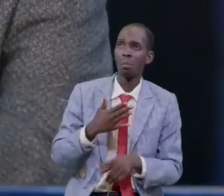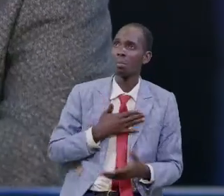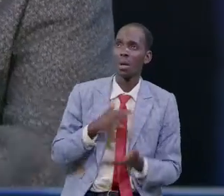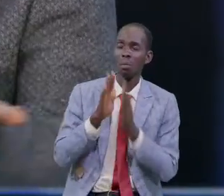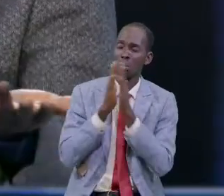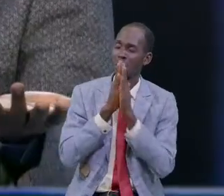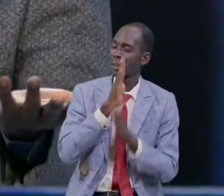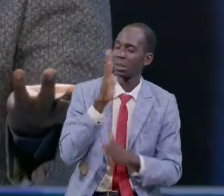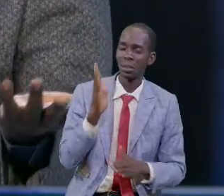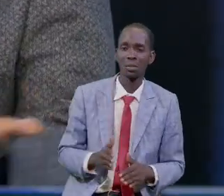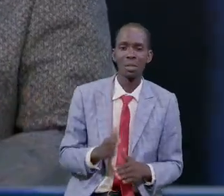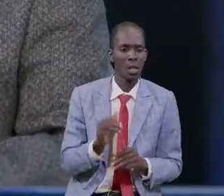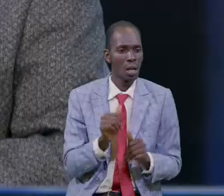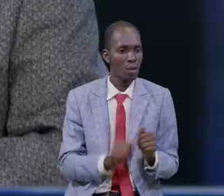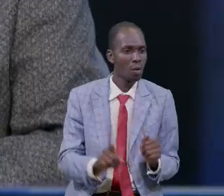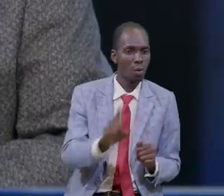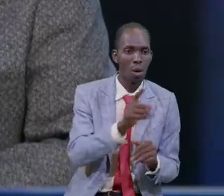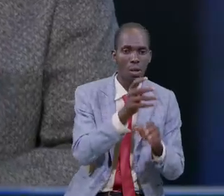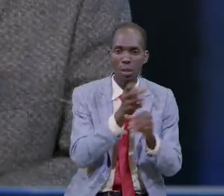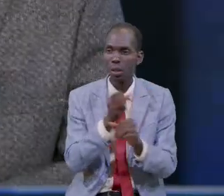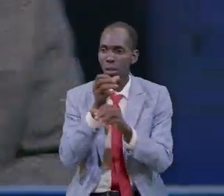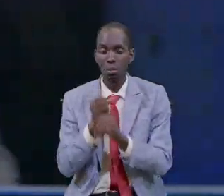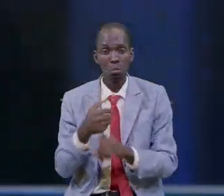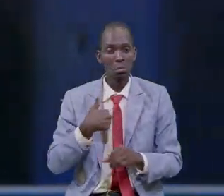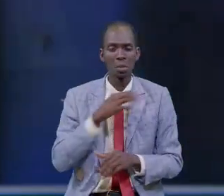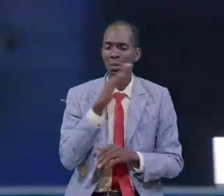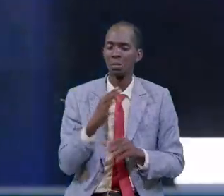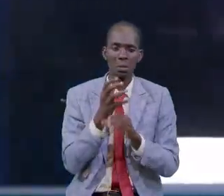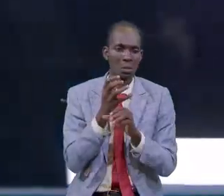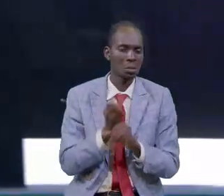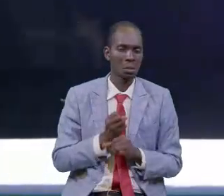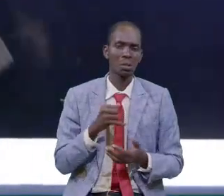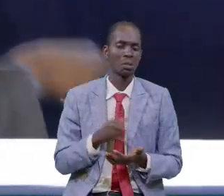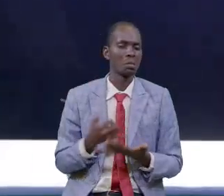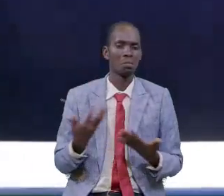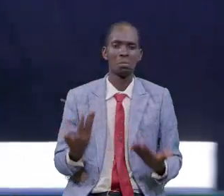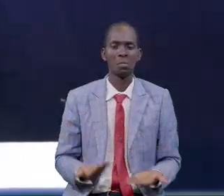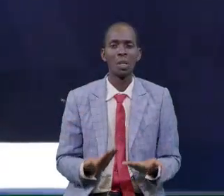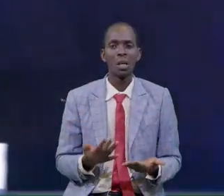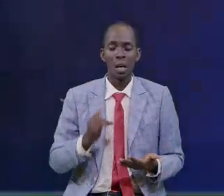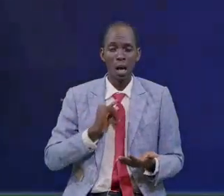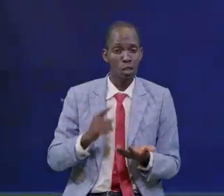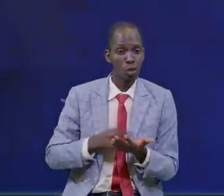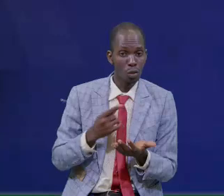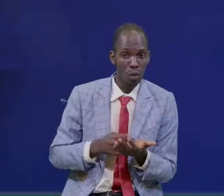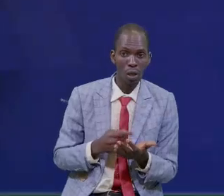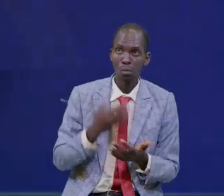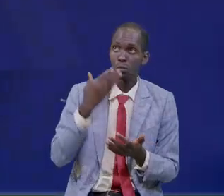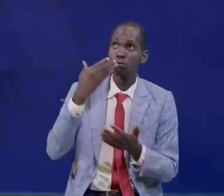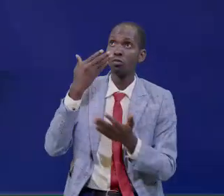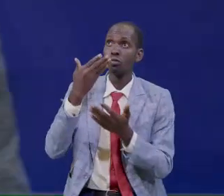everybody gets it, I don't get it. I'm sometimes on the mountain, sometimes in the valley.